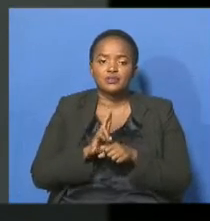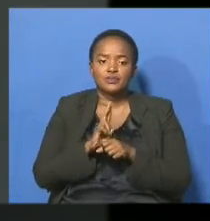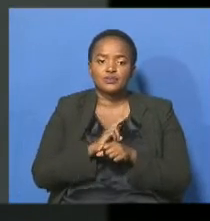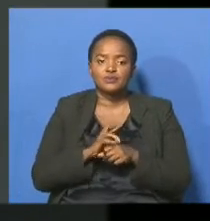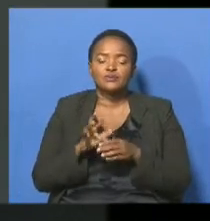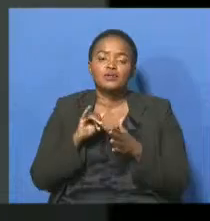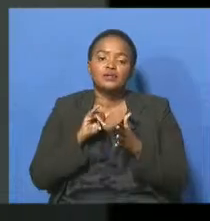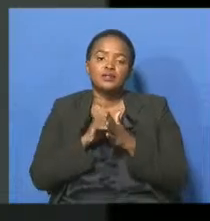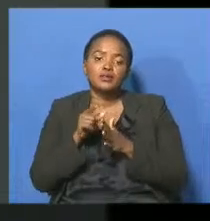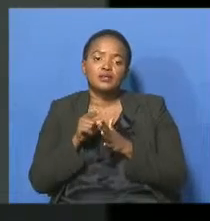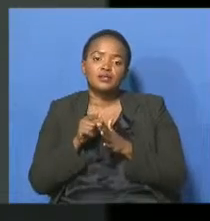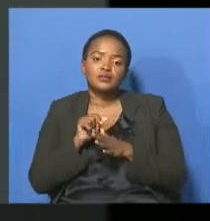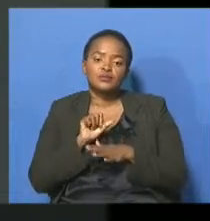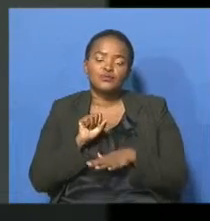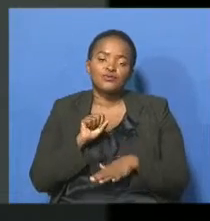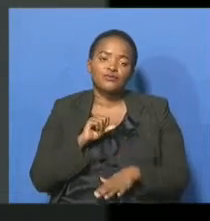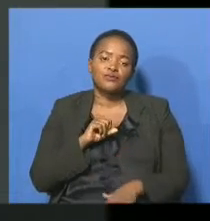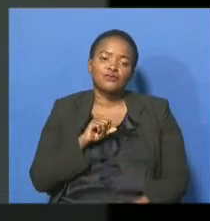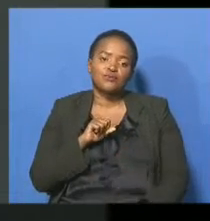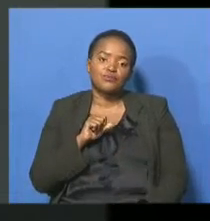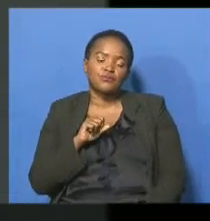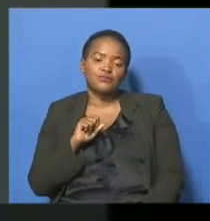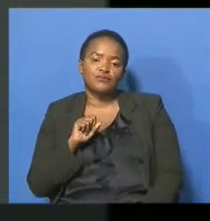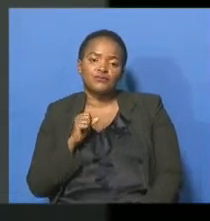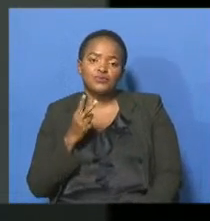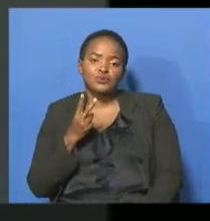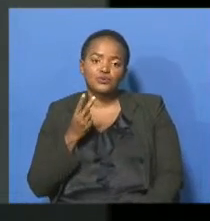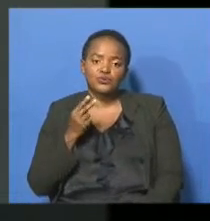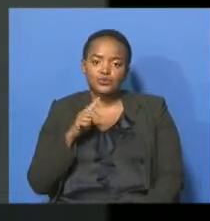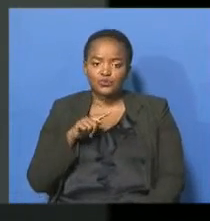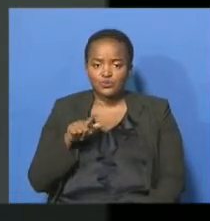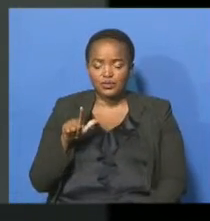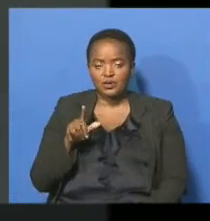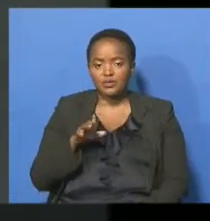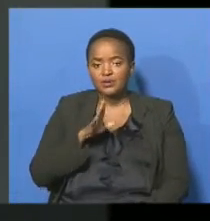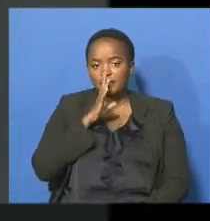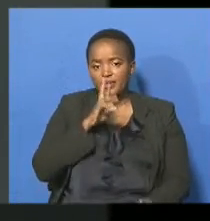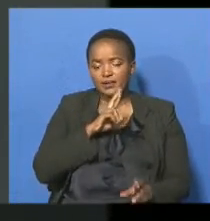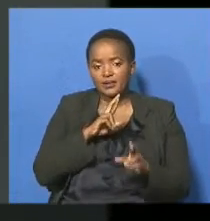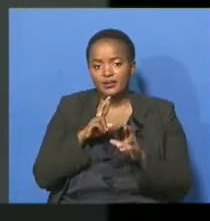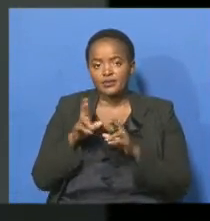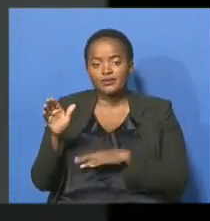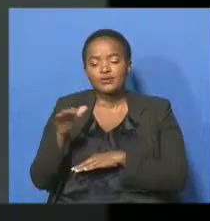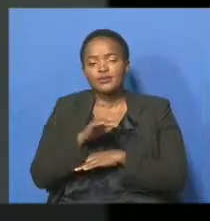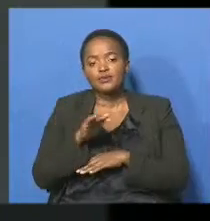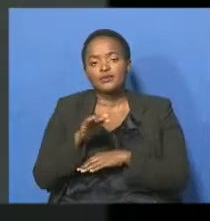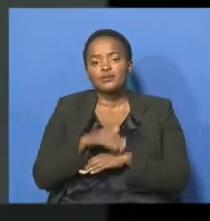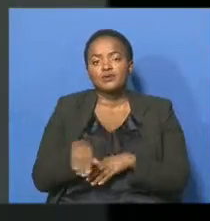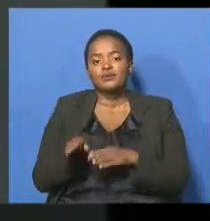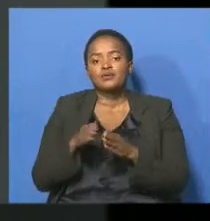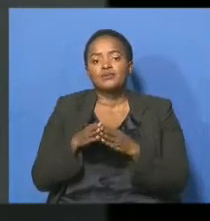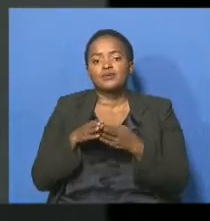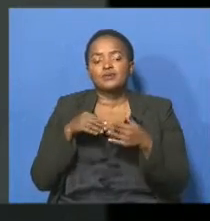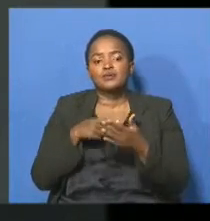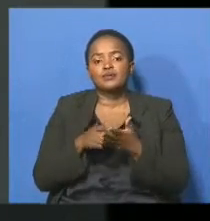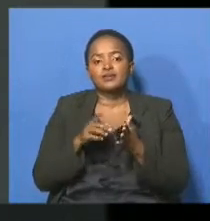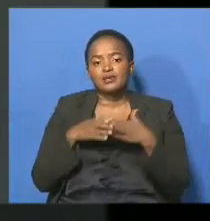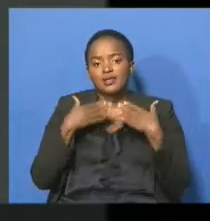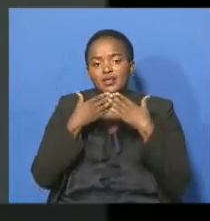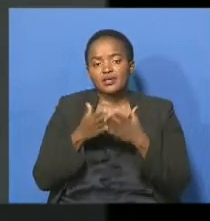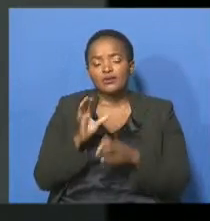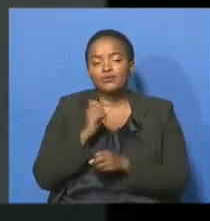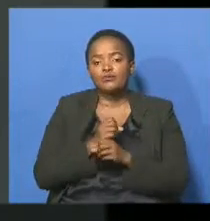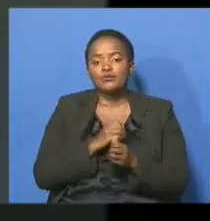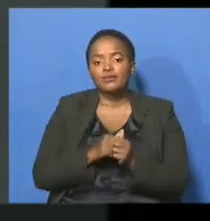ka exactly 14:20 re be re ntse hatse re letetse gore session ya afternoon e simologa thank you so much for your